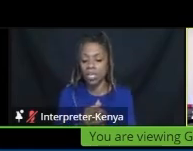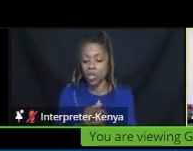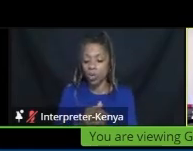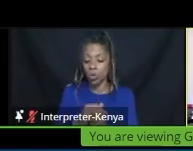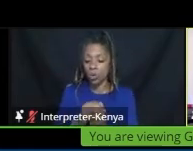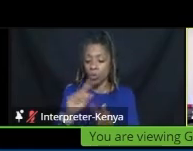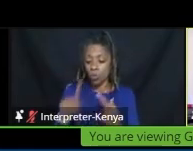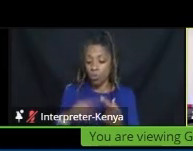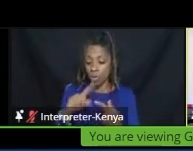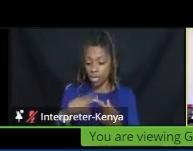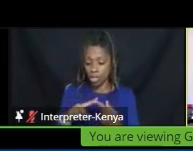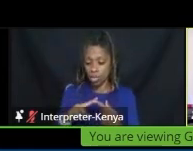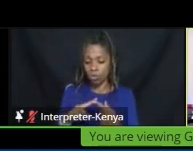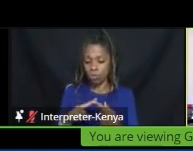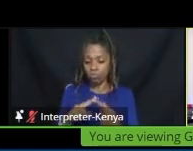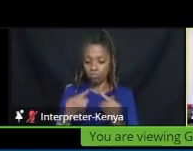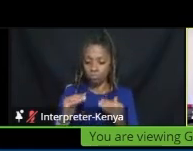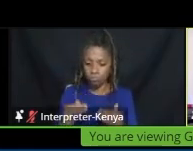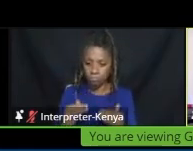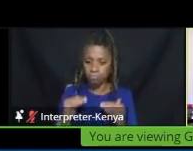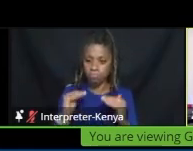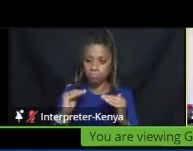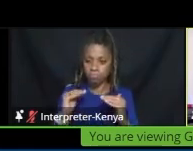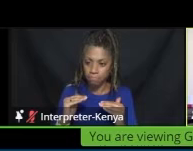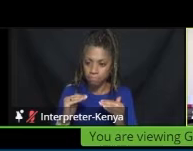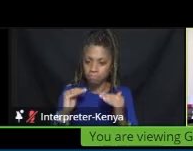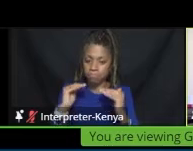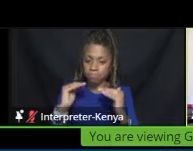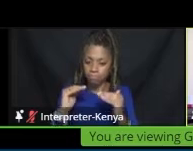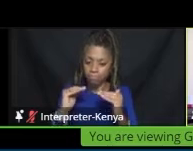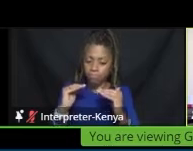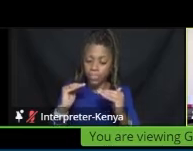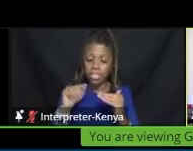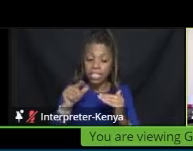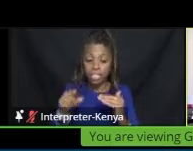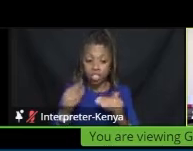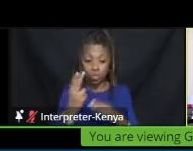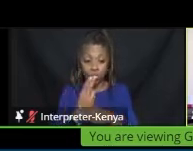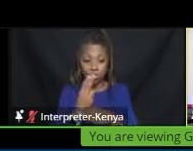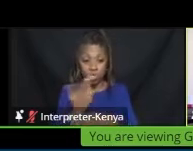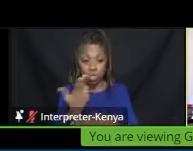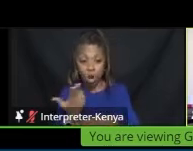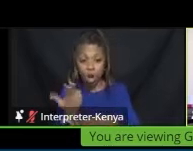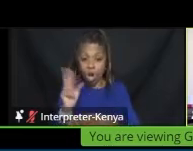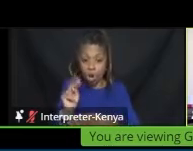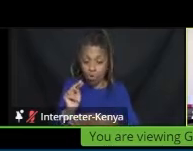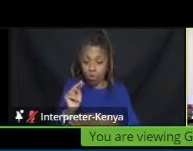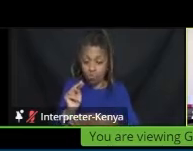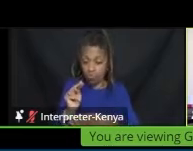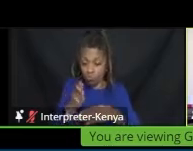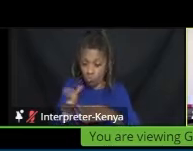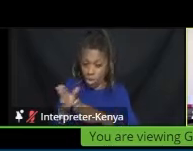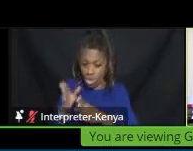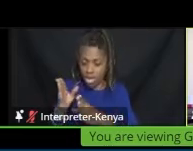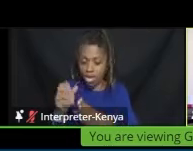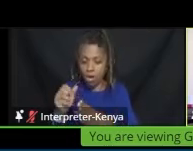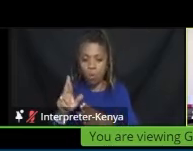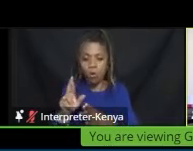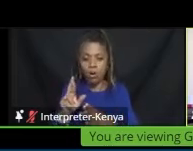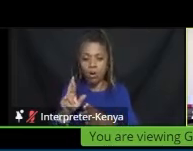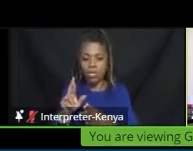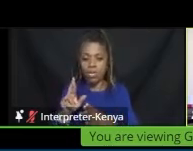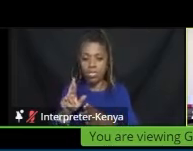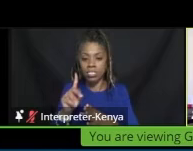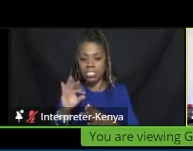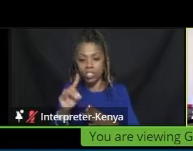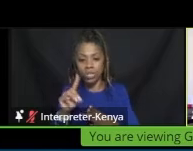this improvement, or did you find an already existing paradigm, right? Were your parameters your own, or did you have to work within